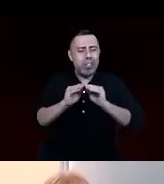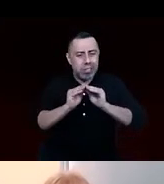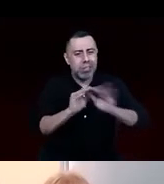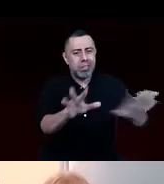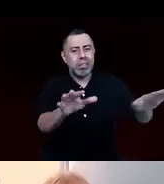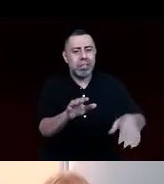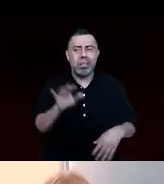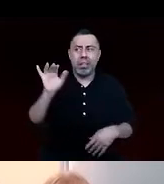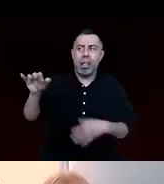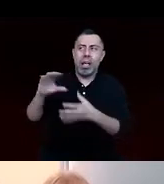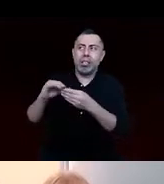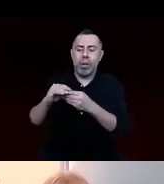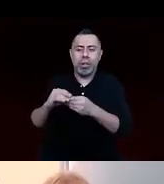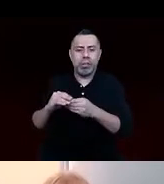die.